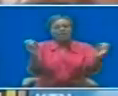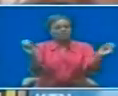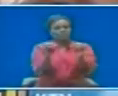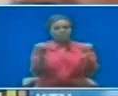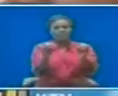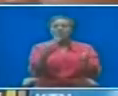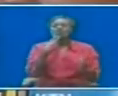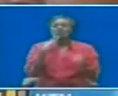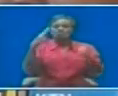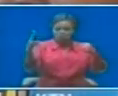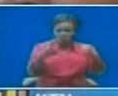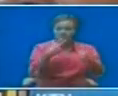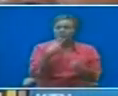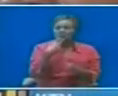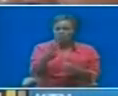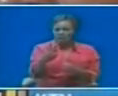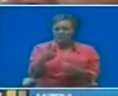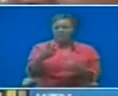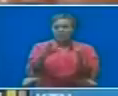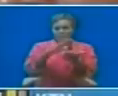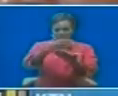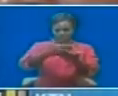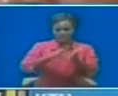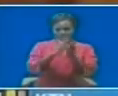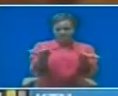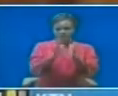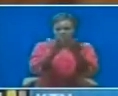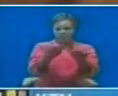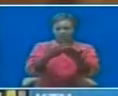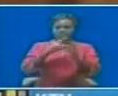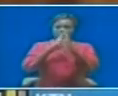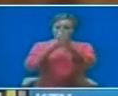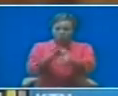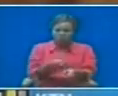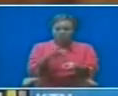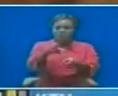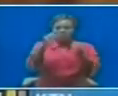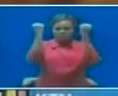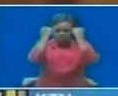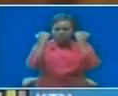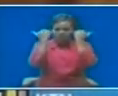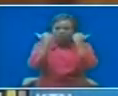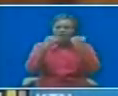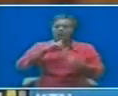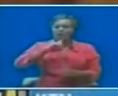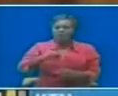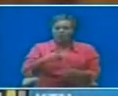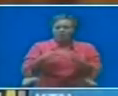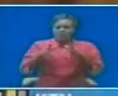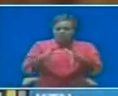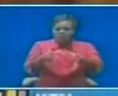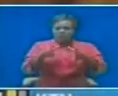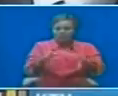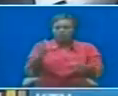its 200-page ruling that took 3.5 hours to deliver, the Supreme Court gave orders compelling the